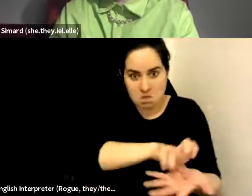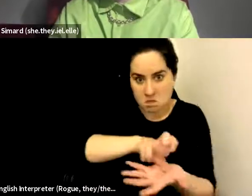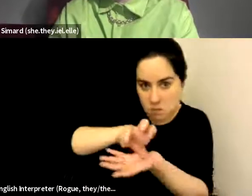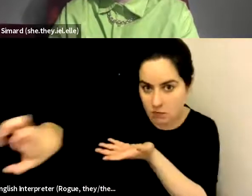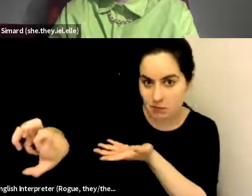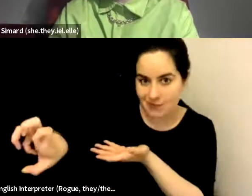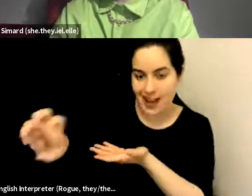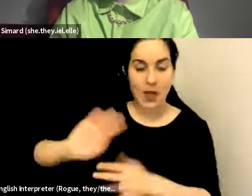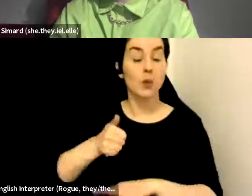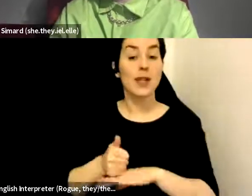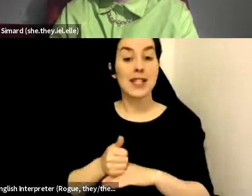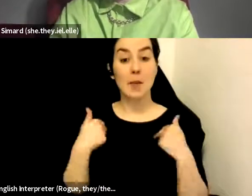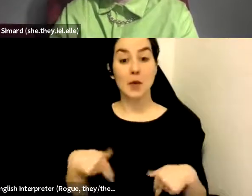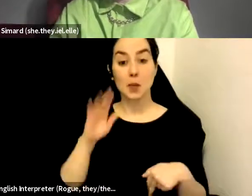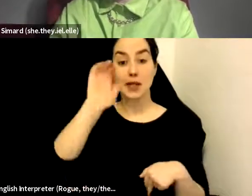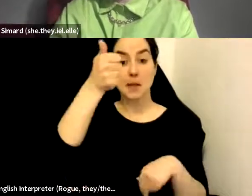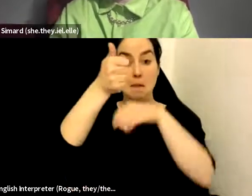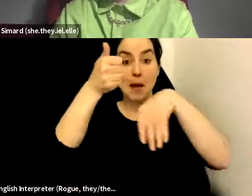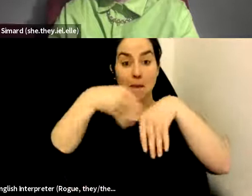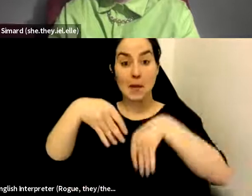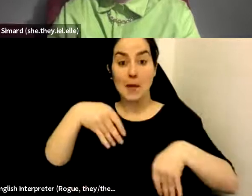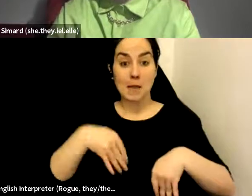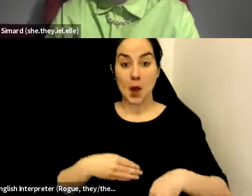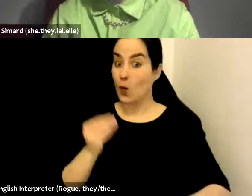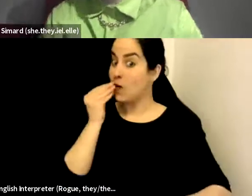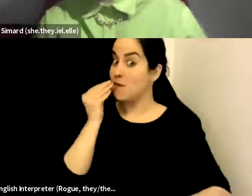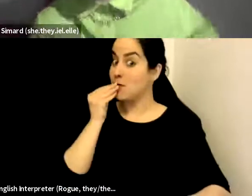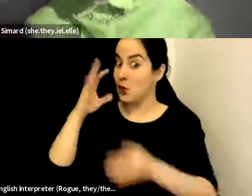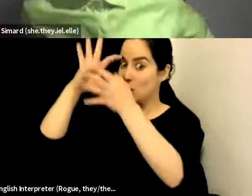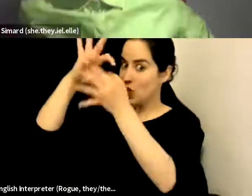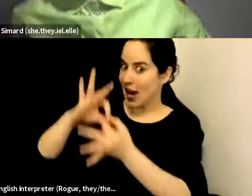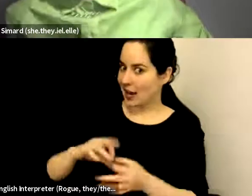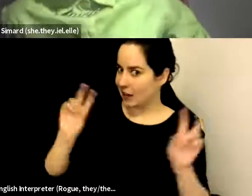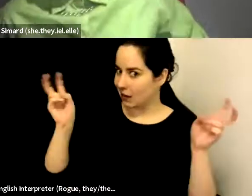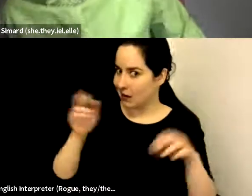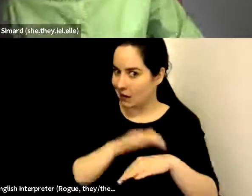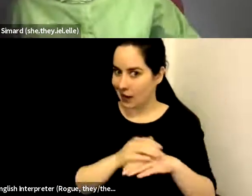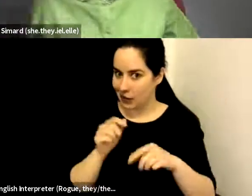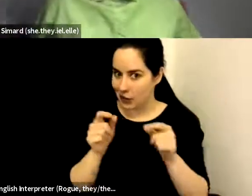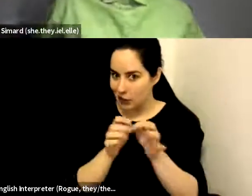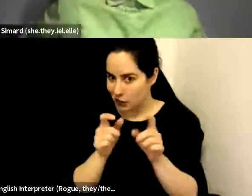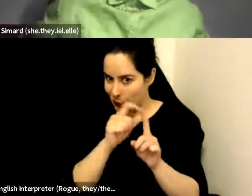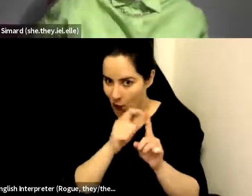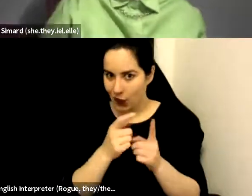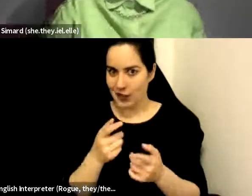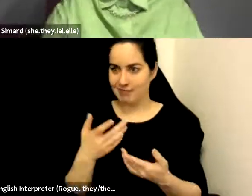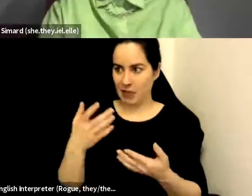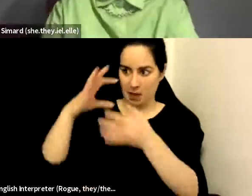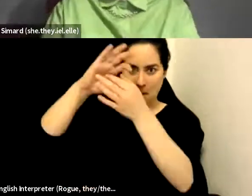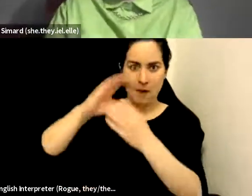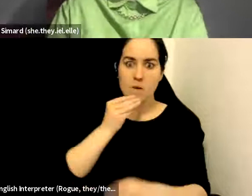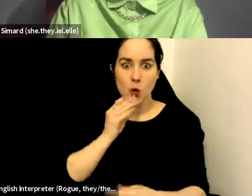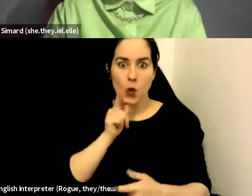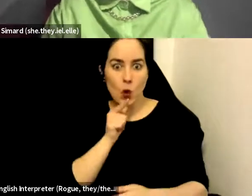hierarchy, right? Like we see ourselves as the top of the food chain. Whereas like, when I think about